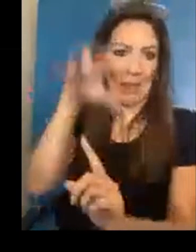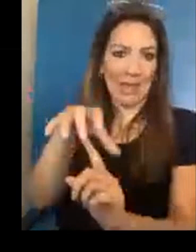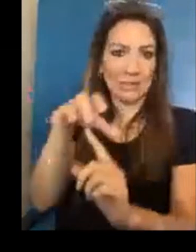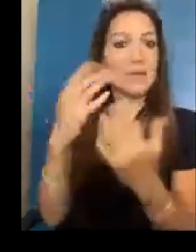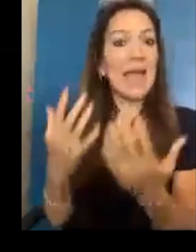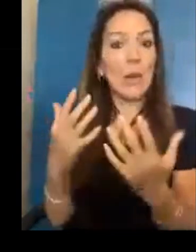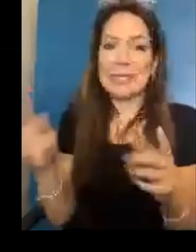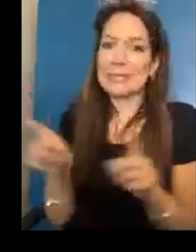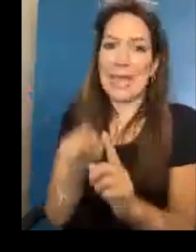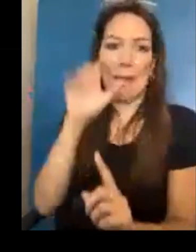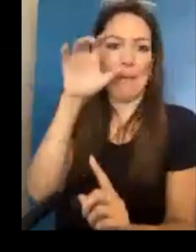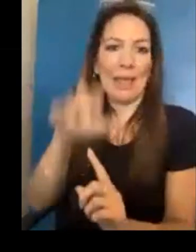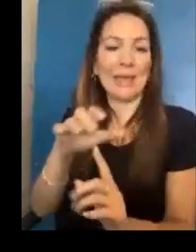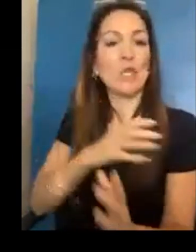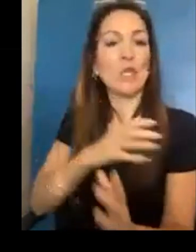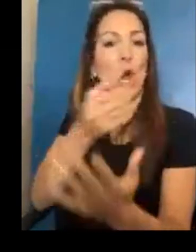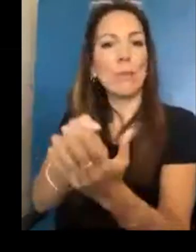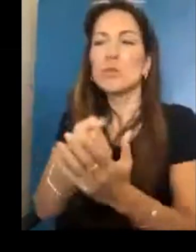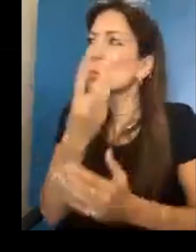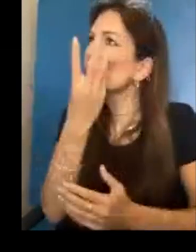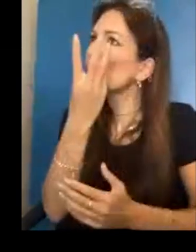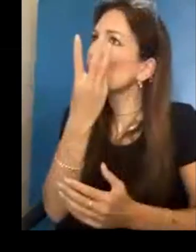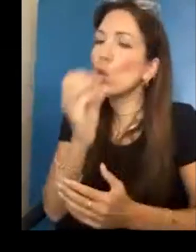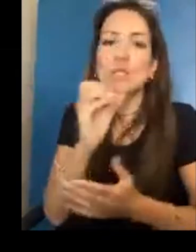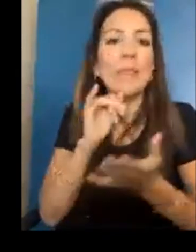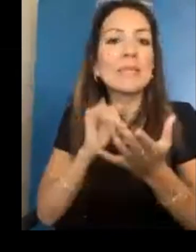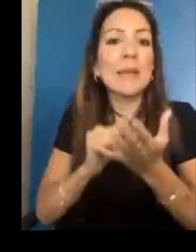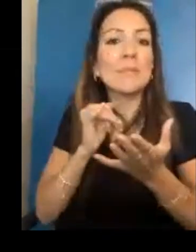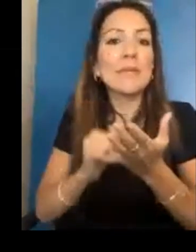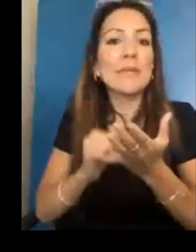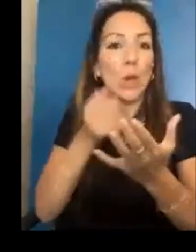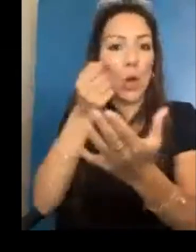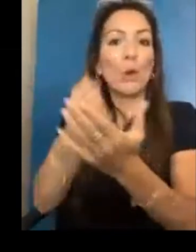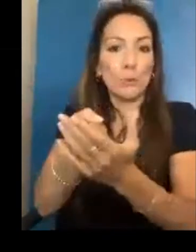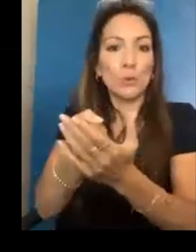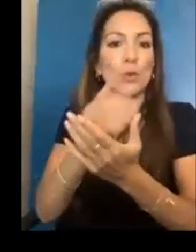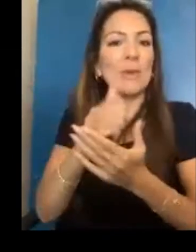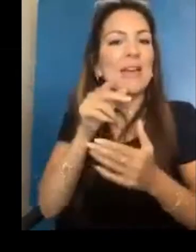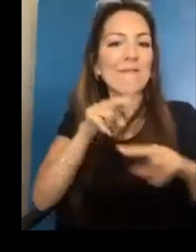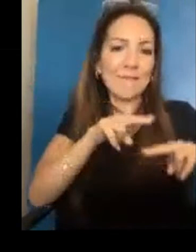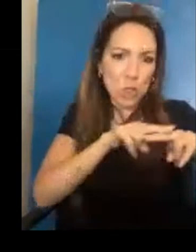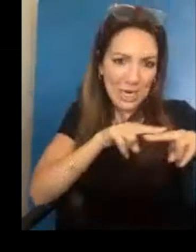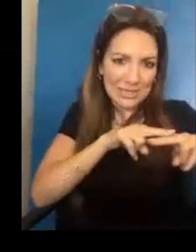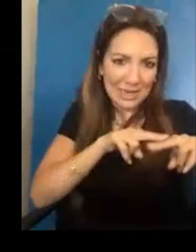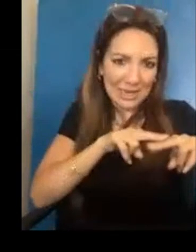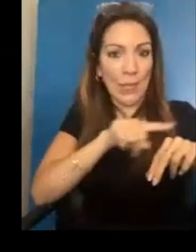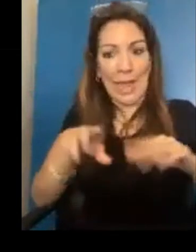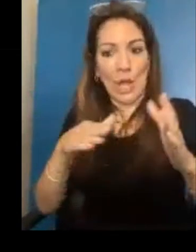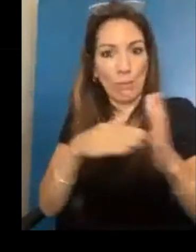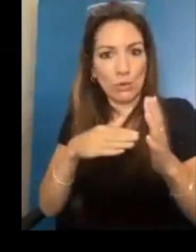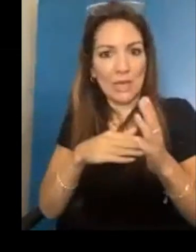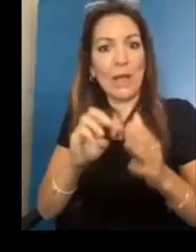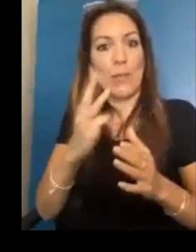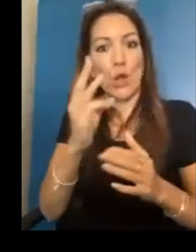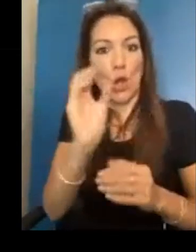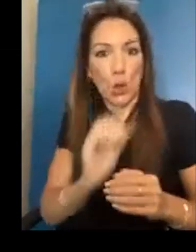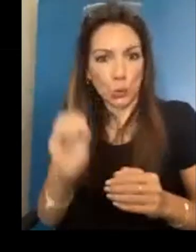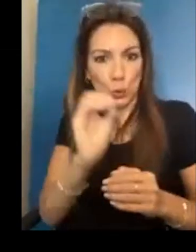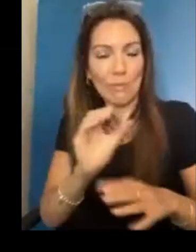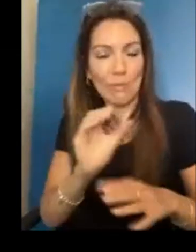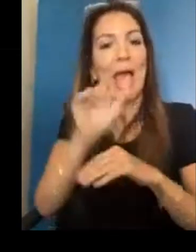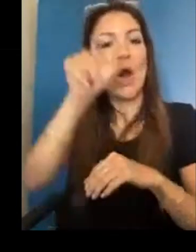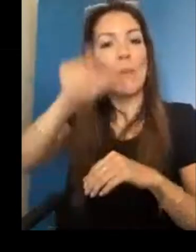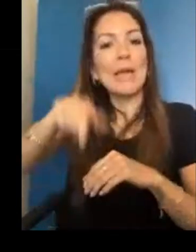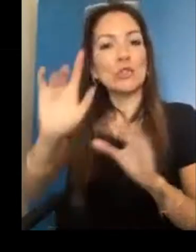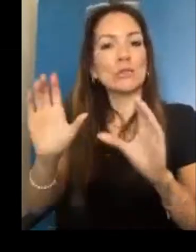up until the 30th of September. And then, so that's the Friday, and then on the Monday, the 3rd of October, the outpatient departments